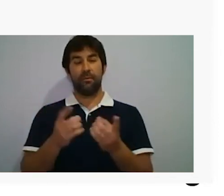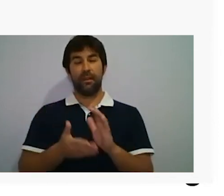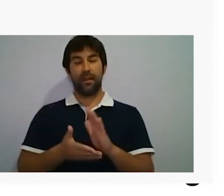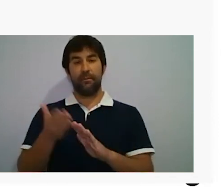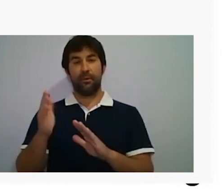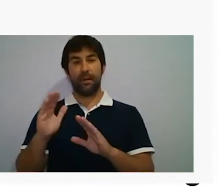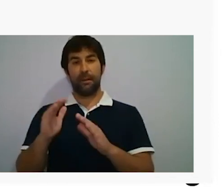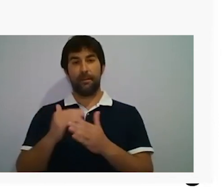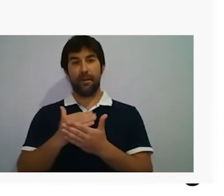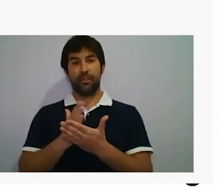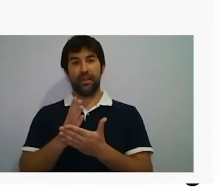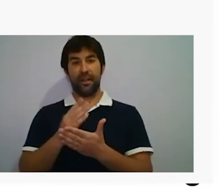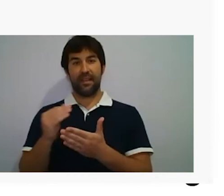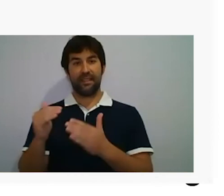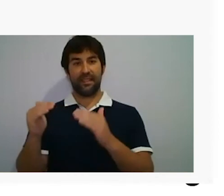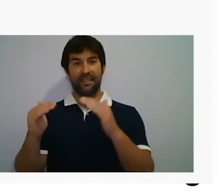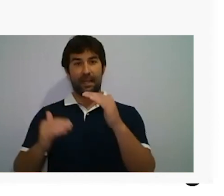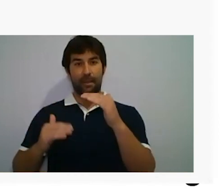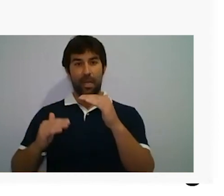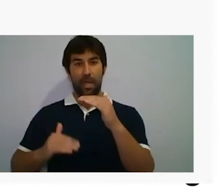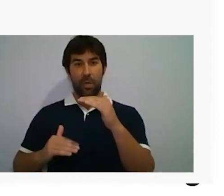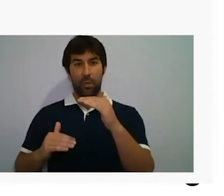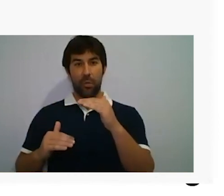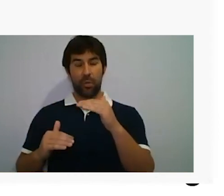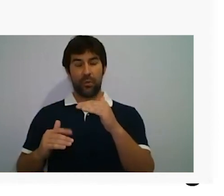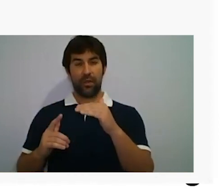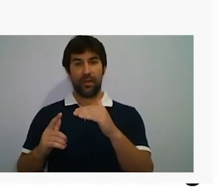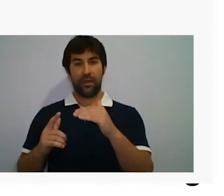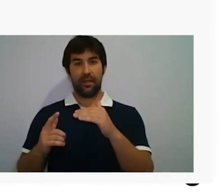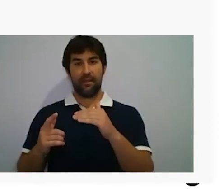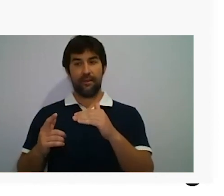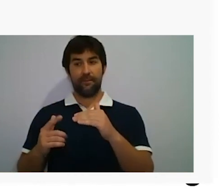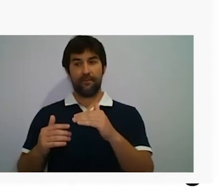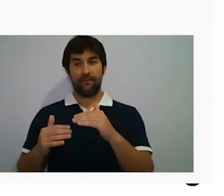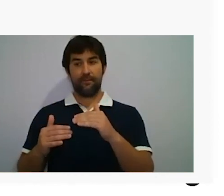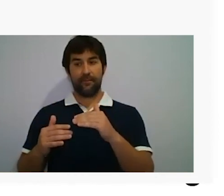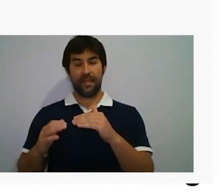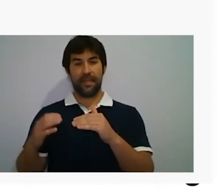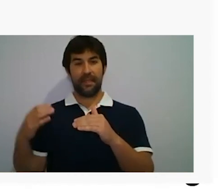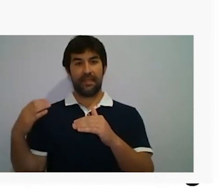COVID, what is the plan for redirecting budget for non-essential projects? I'm thinking in